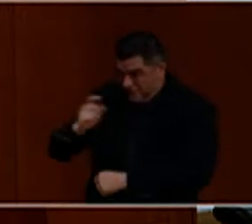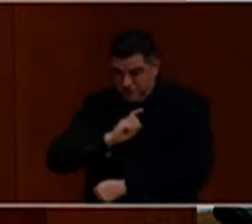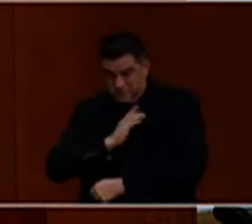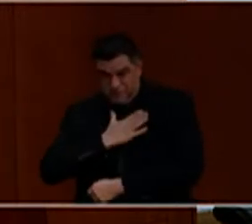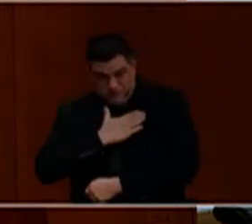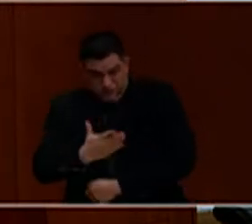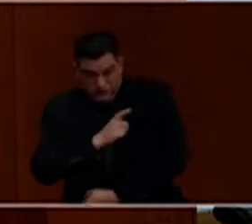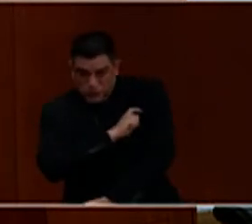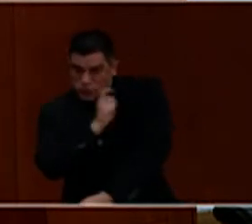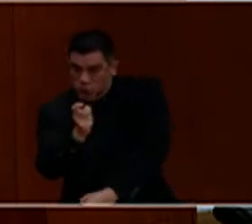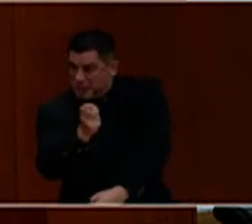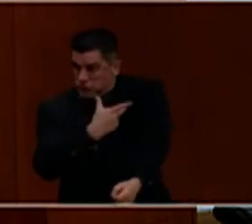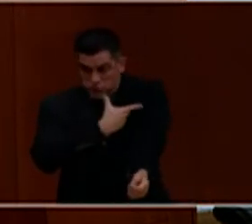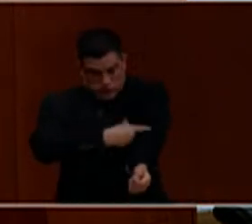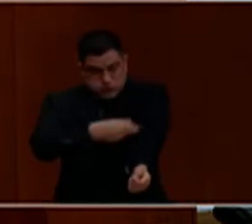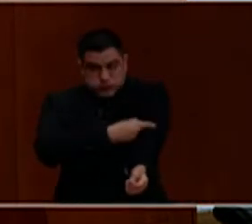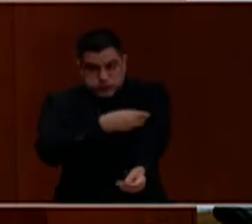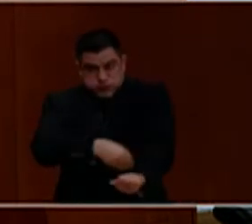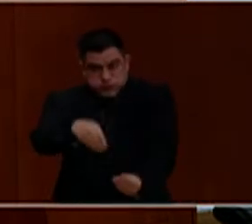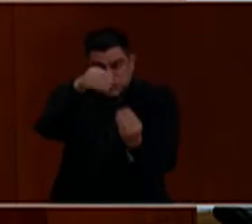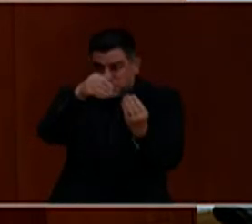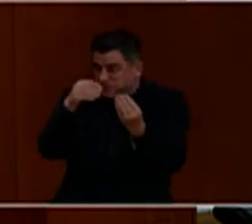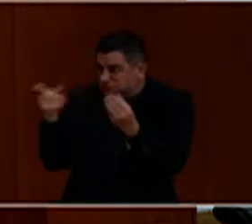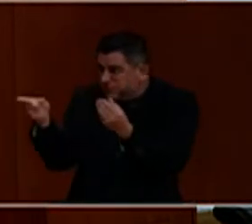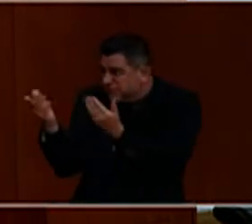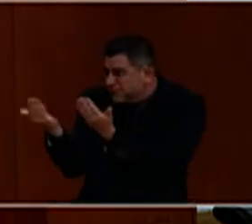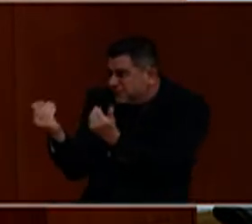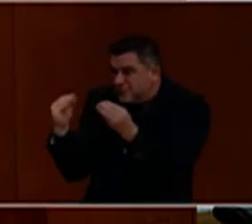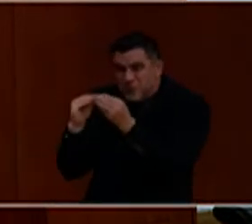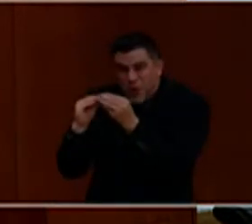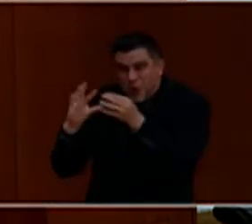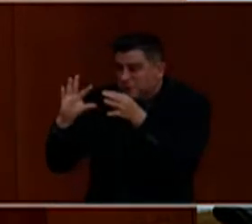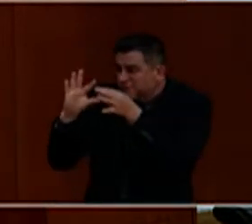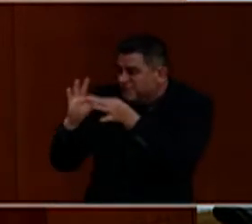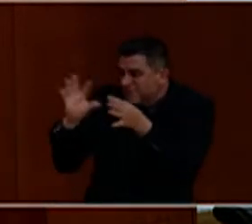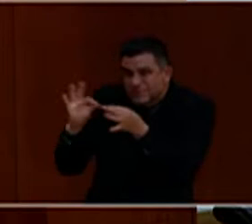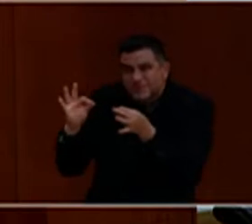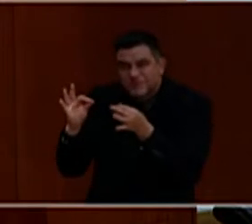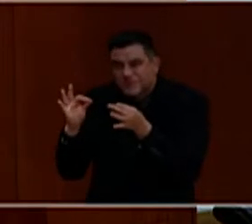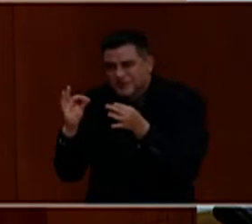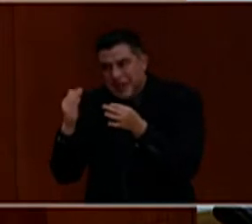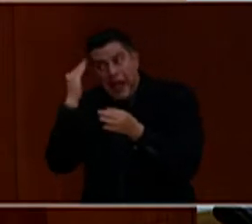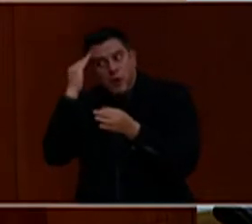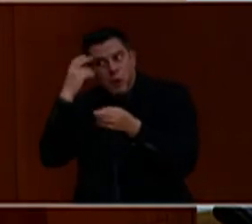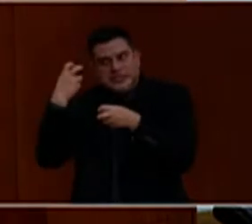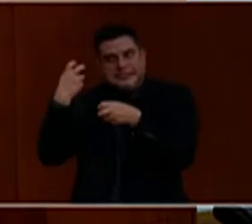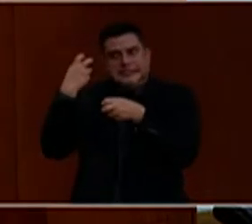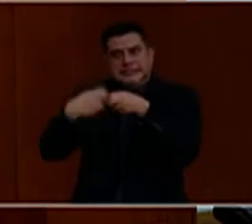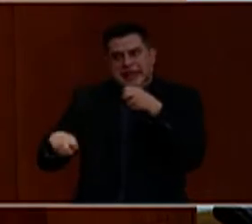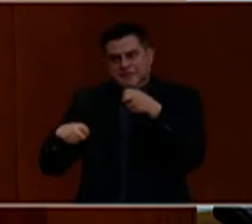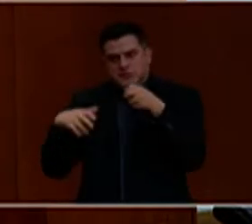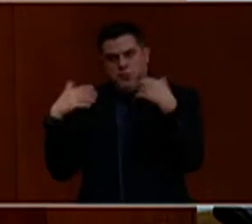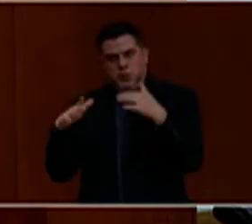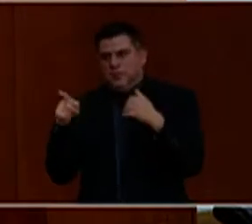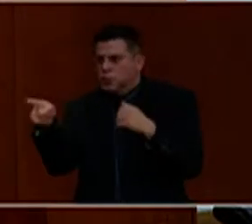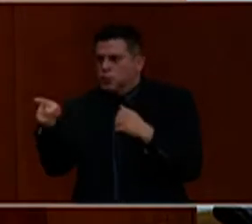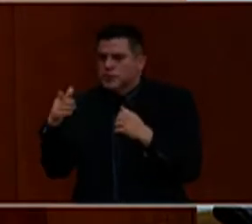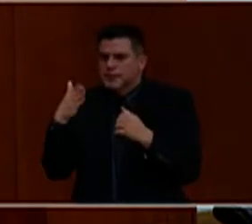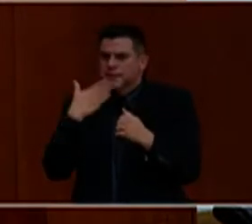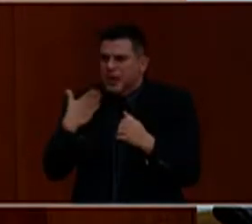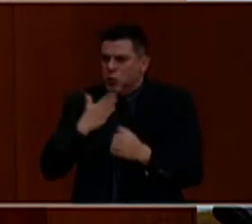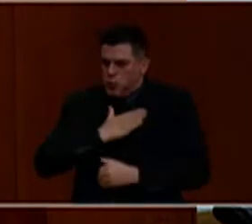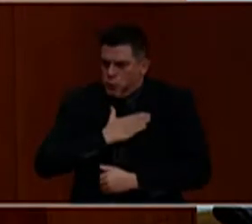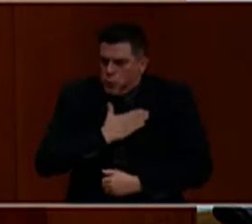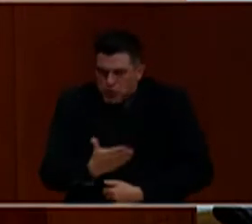and I know that it was a very consequential thing. So thanks for doing it. Yeah, thank you. It